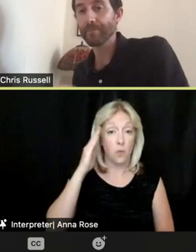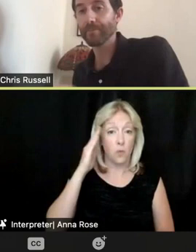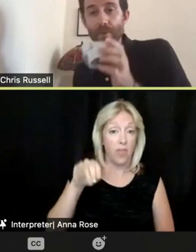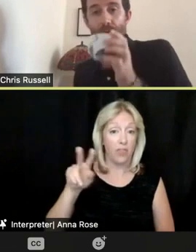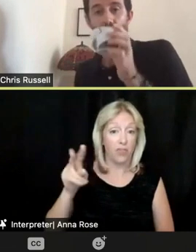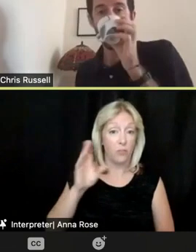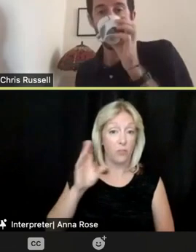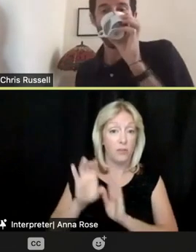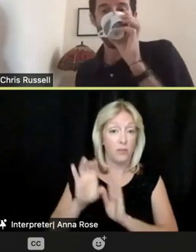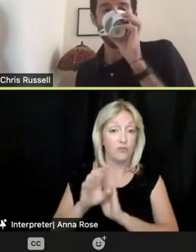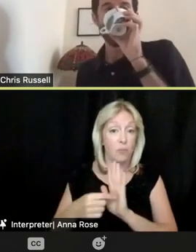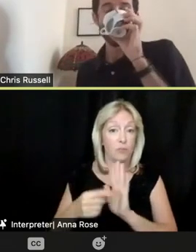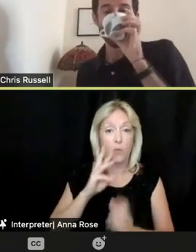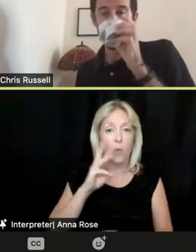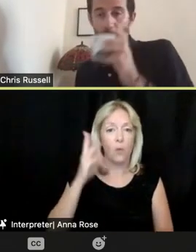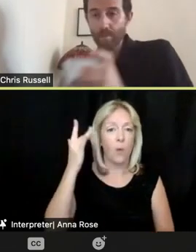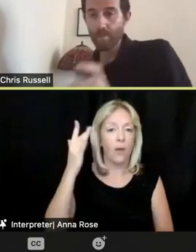yet?